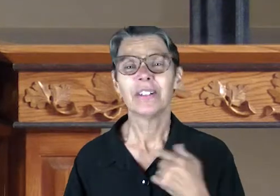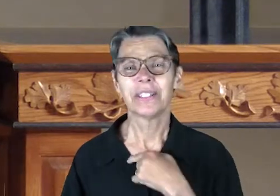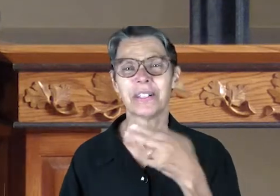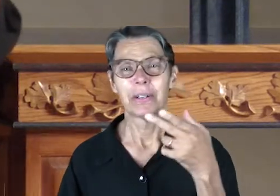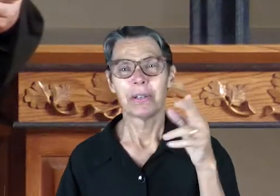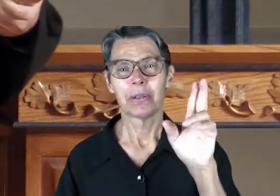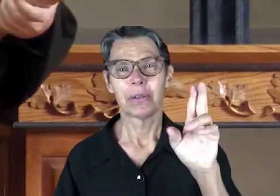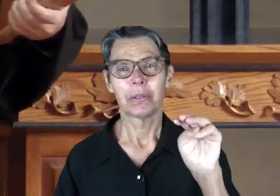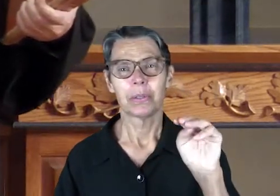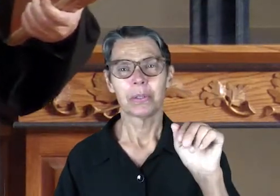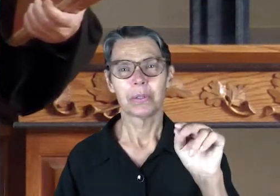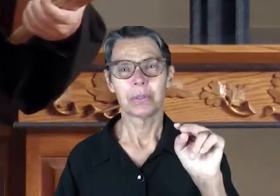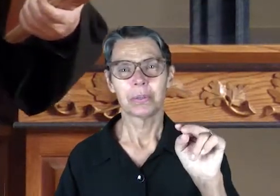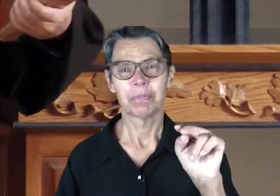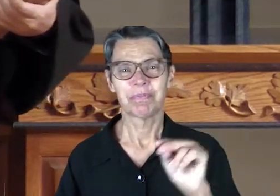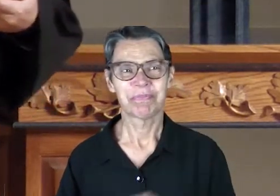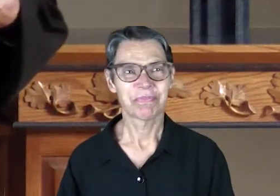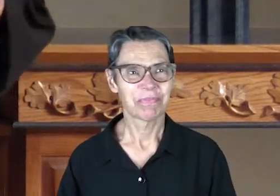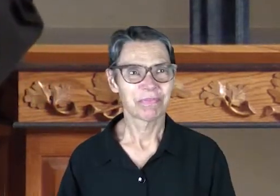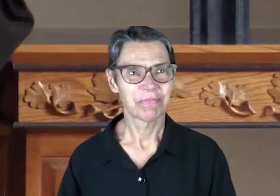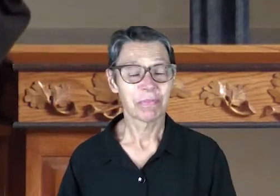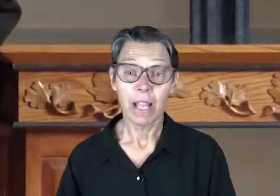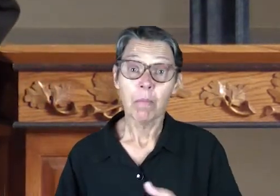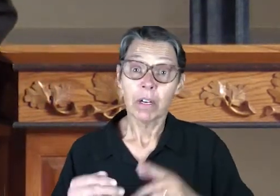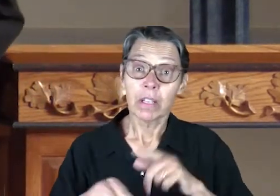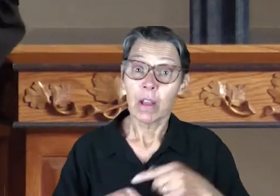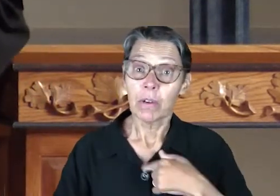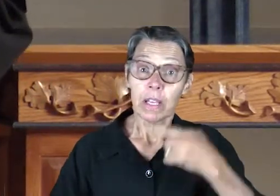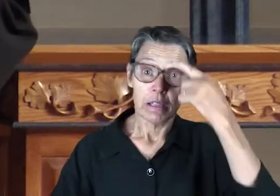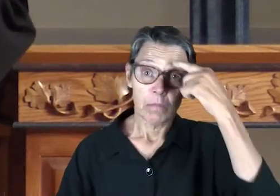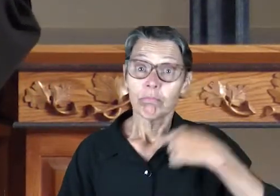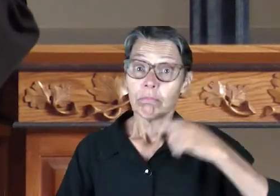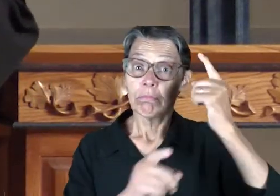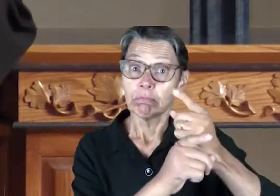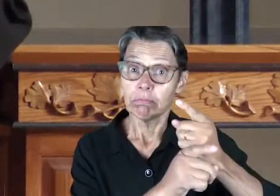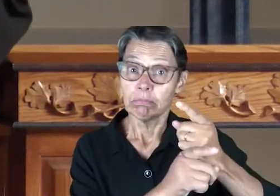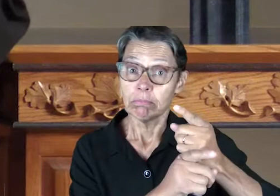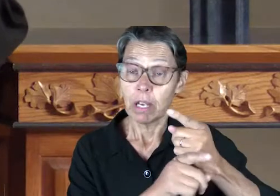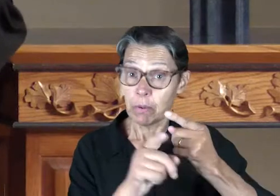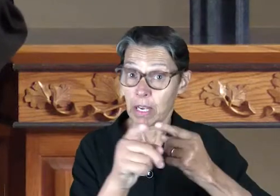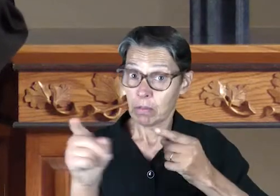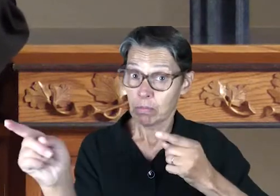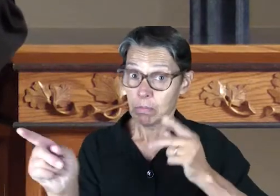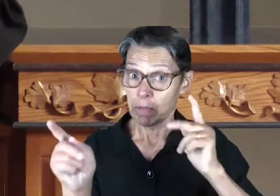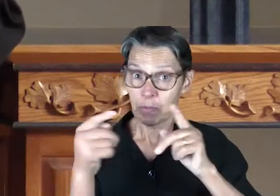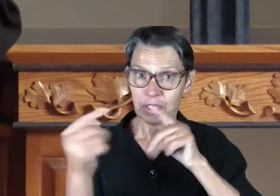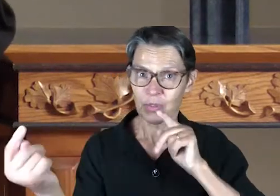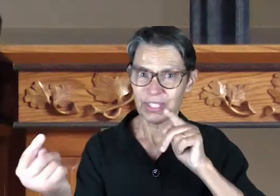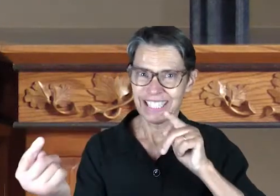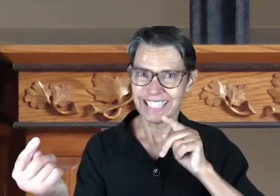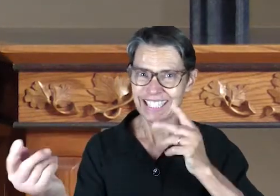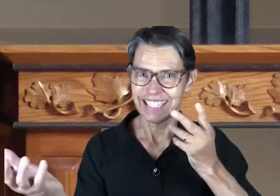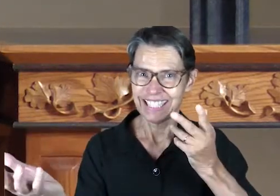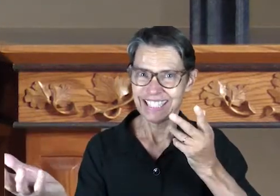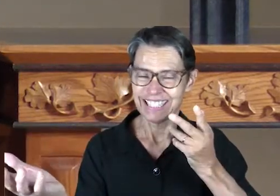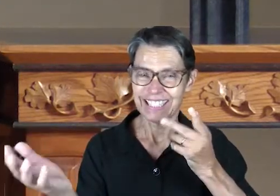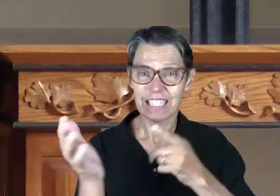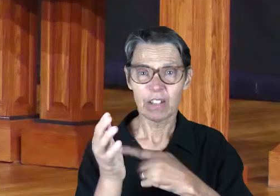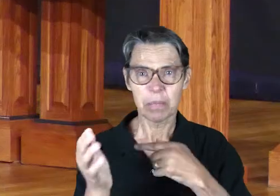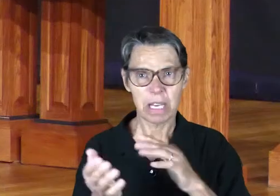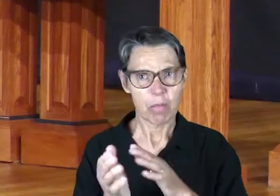We are human. And at least part of the time, we think we're right when others disagree with